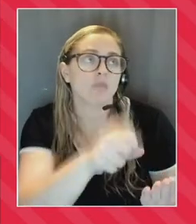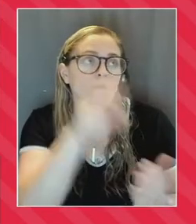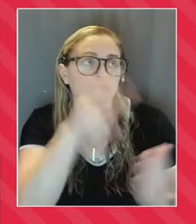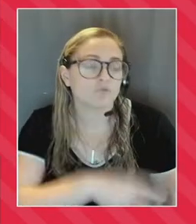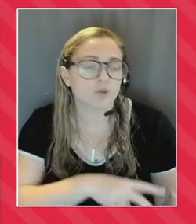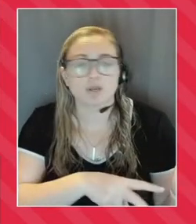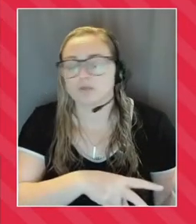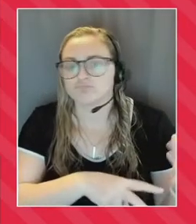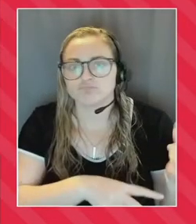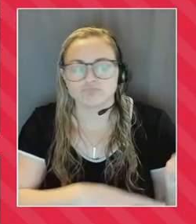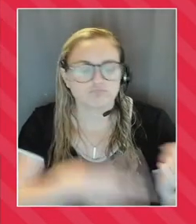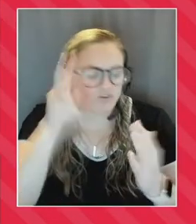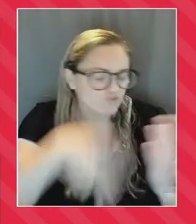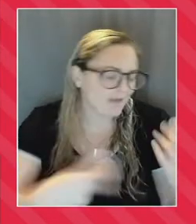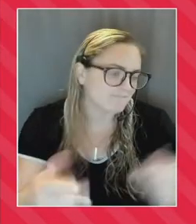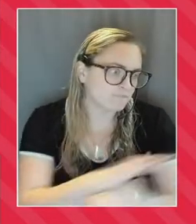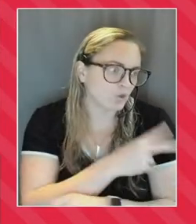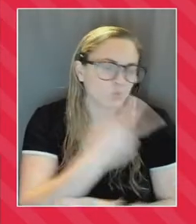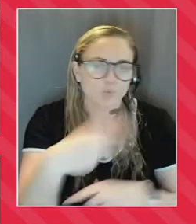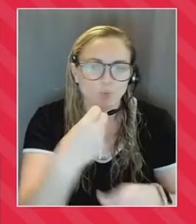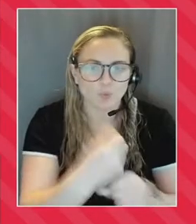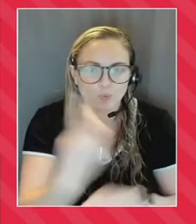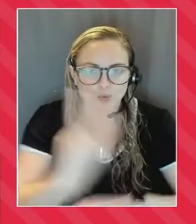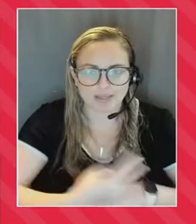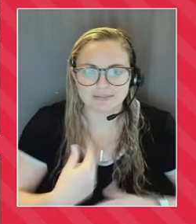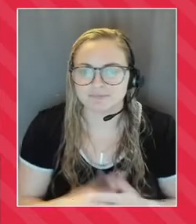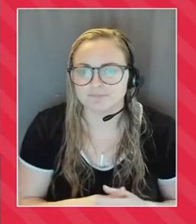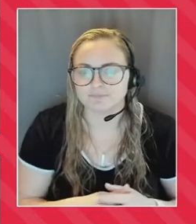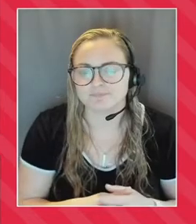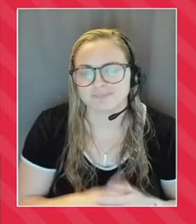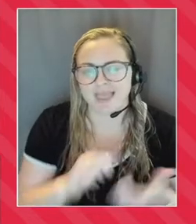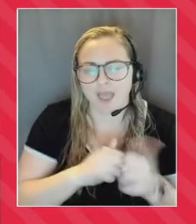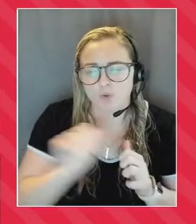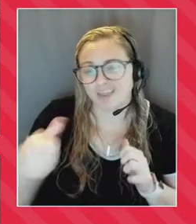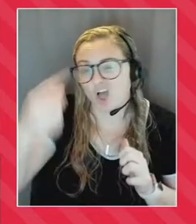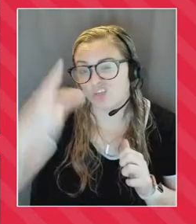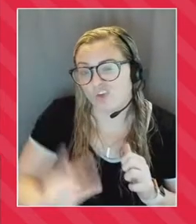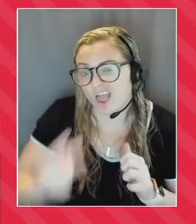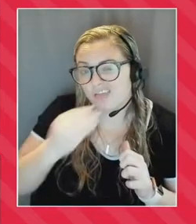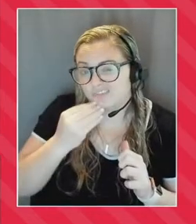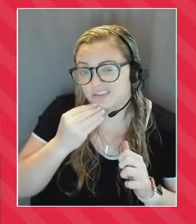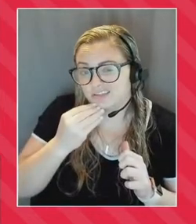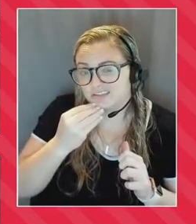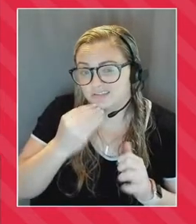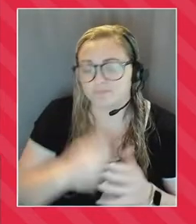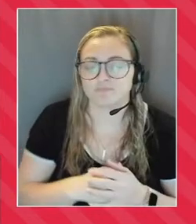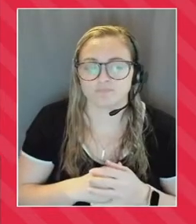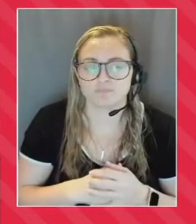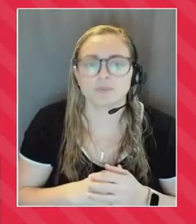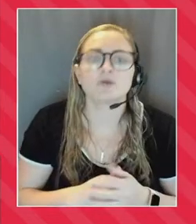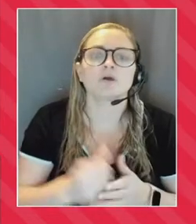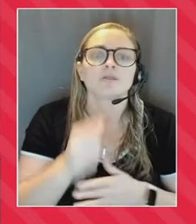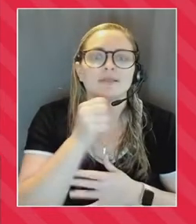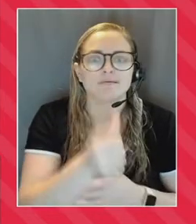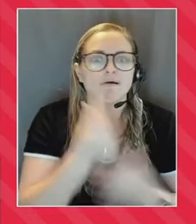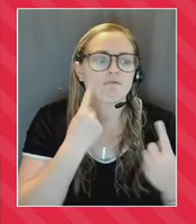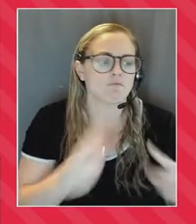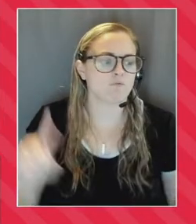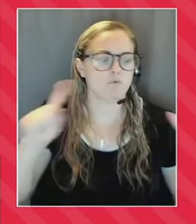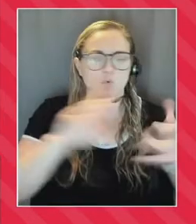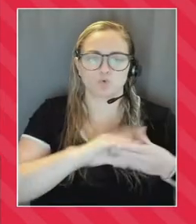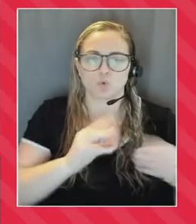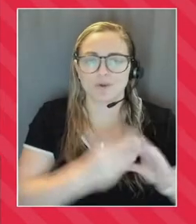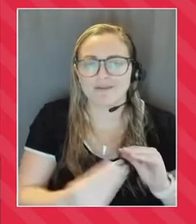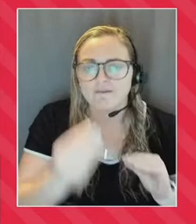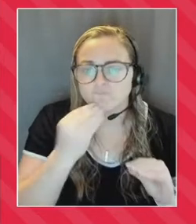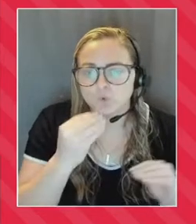it in 2 days, is called How the Other Half Eats, The Untold Story of Food and Inequality in America. And this book draws